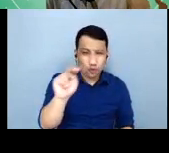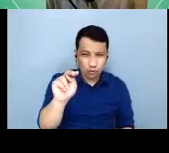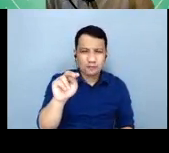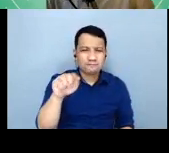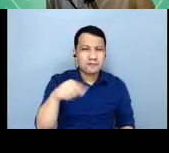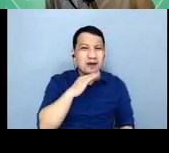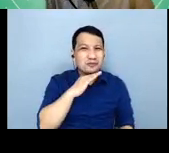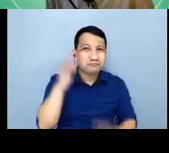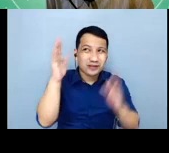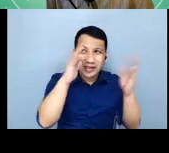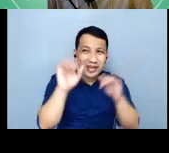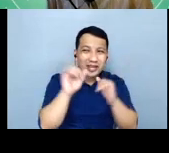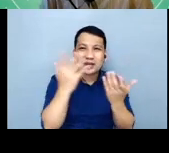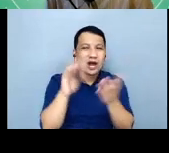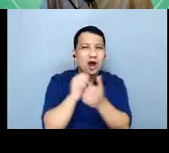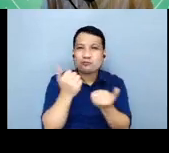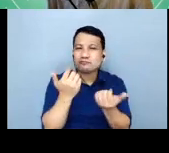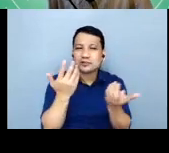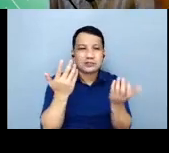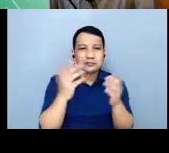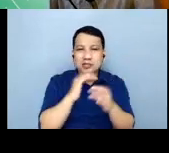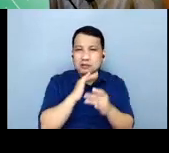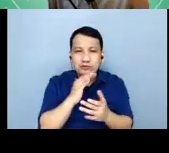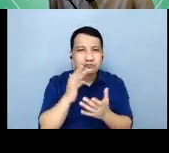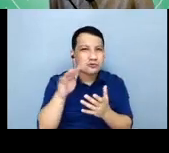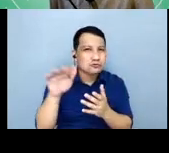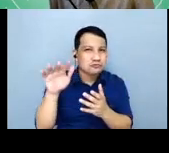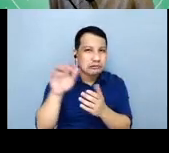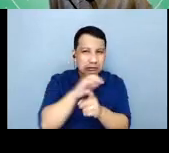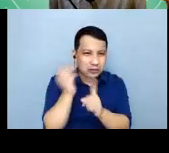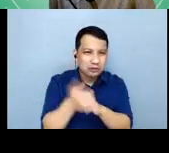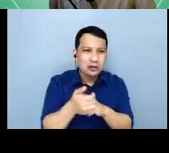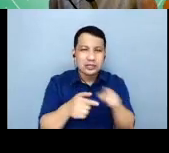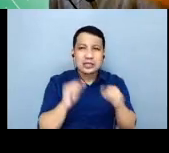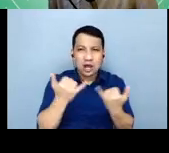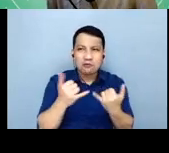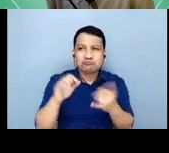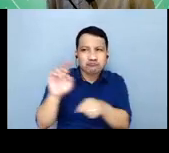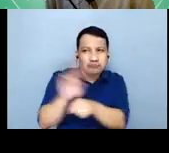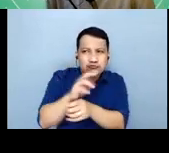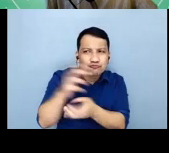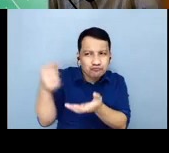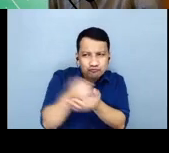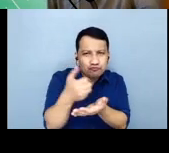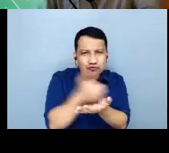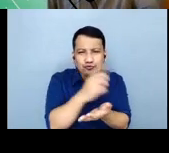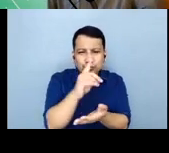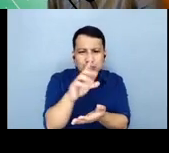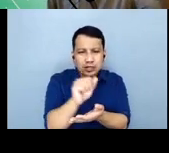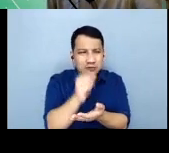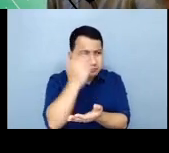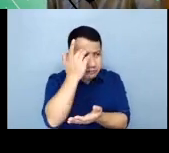again, data-driven science is important. They use the data from these smart technologies to